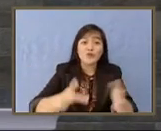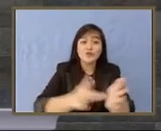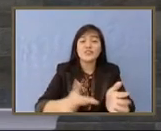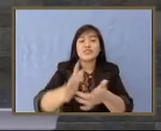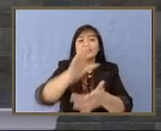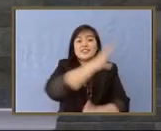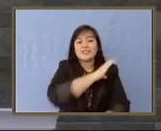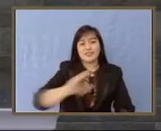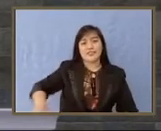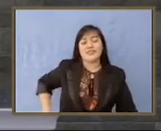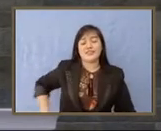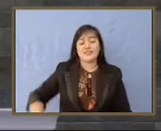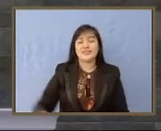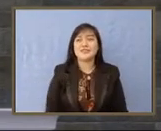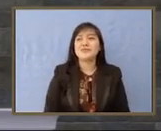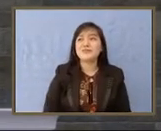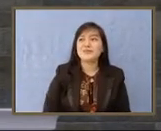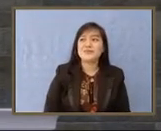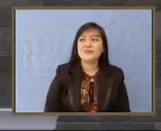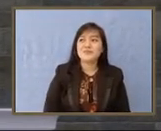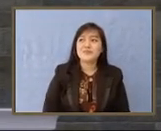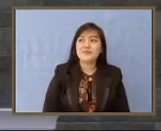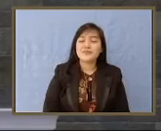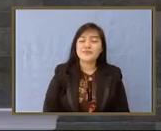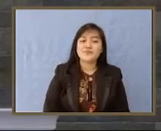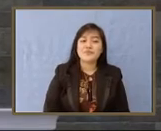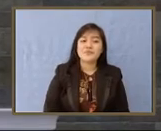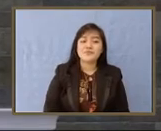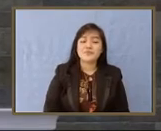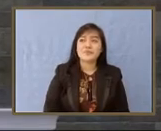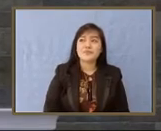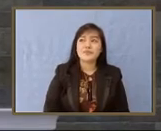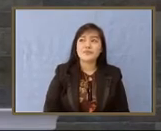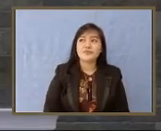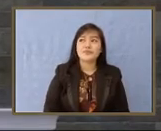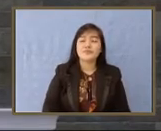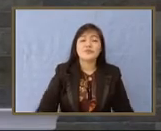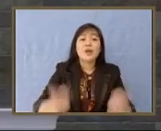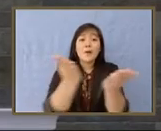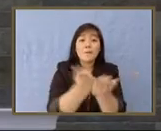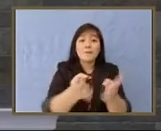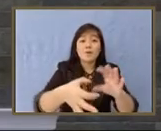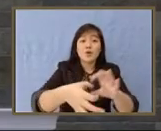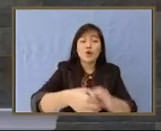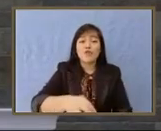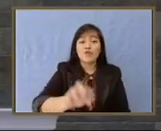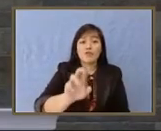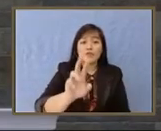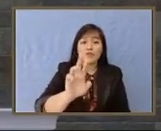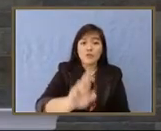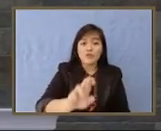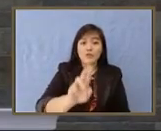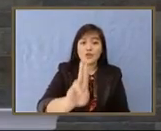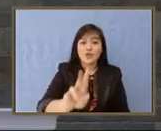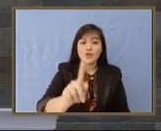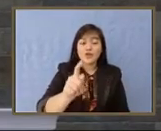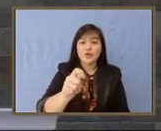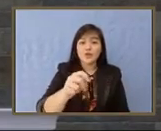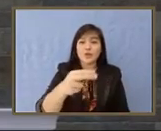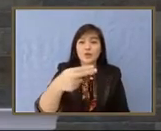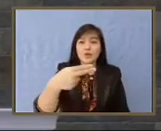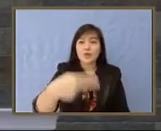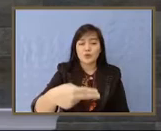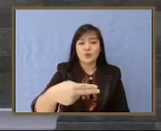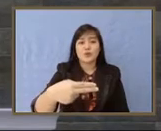bit of background facts ng Book of Ruth. Ang Book of Ruth po, it is the only Bible na wholly devoted